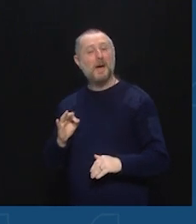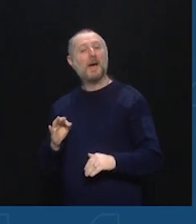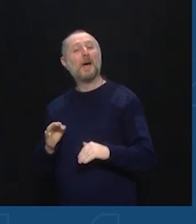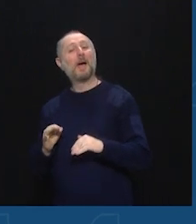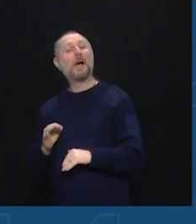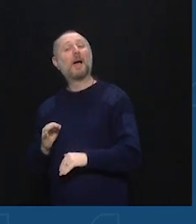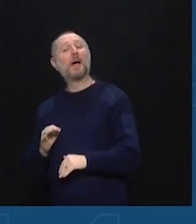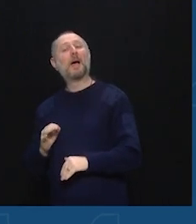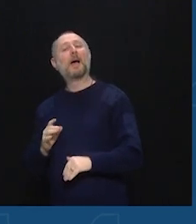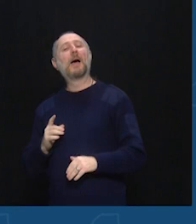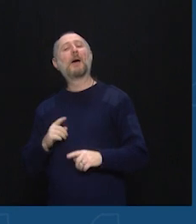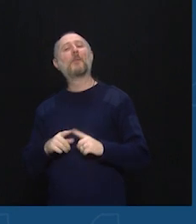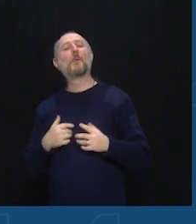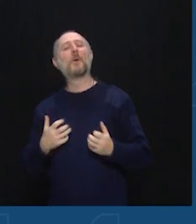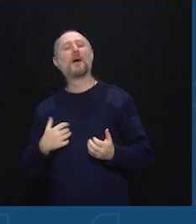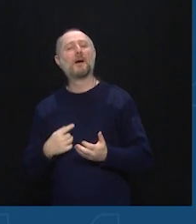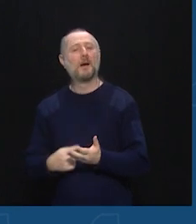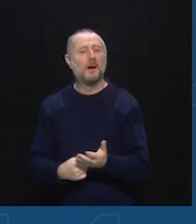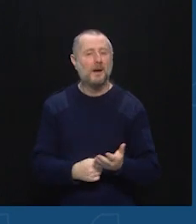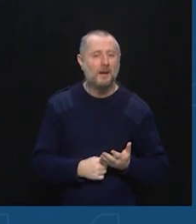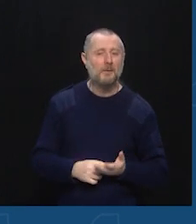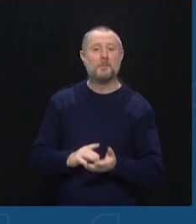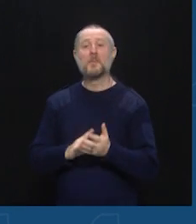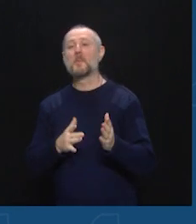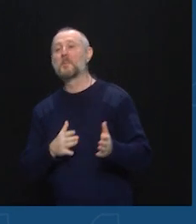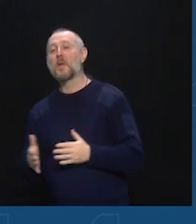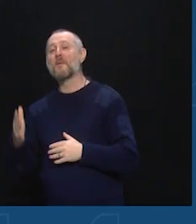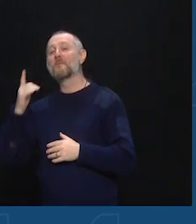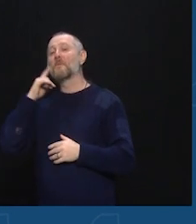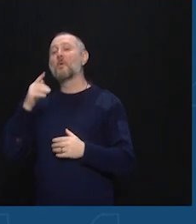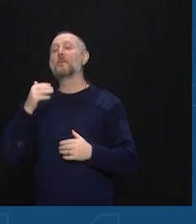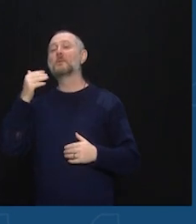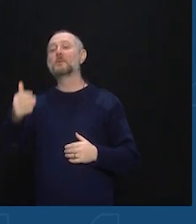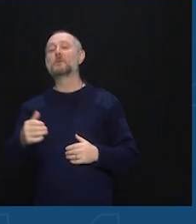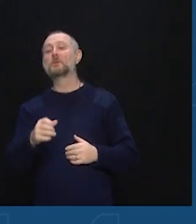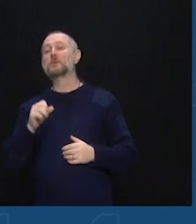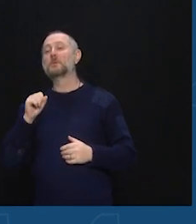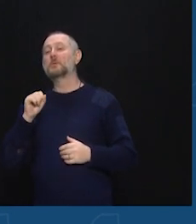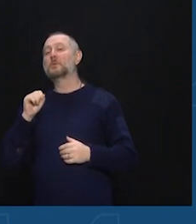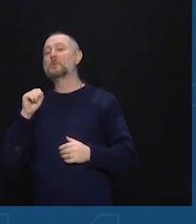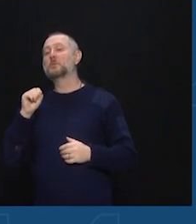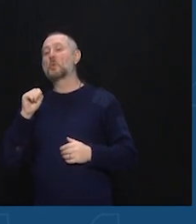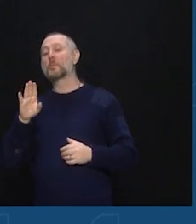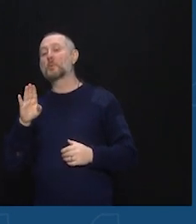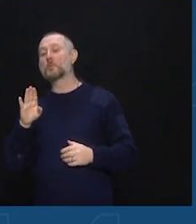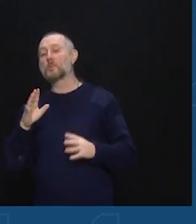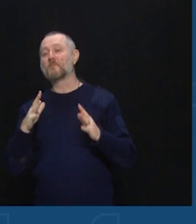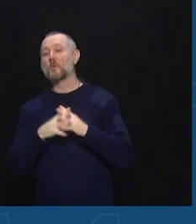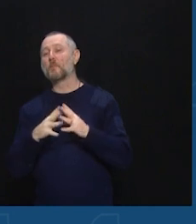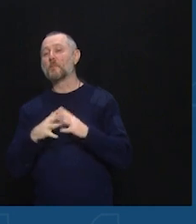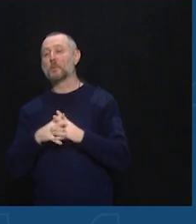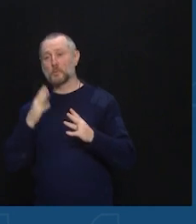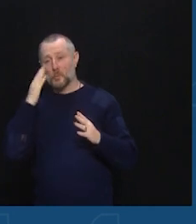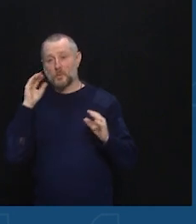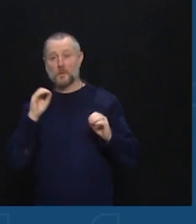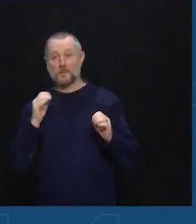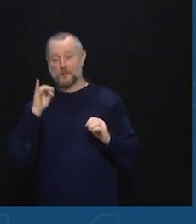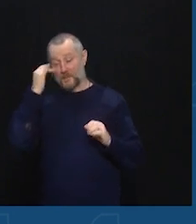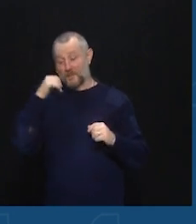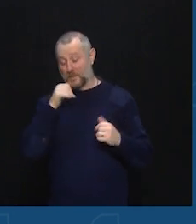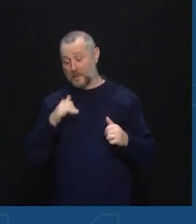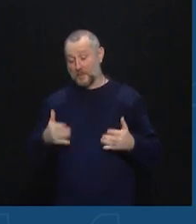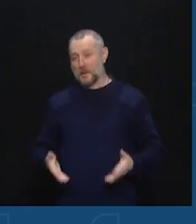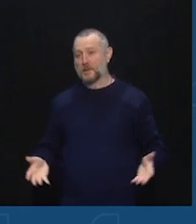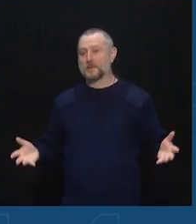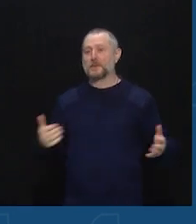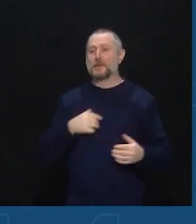Just asking everybody as you're making your Super Bowl plans, not that anybody really cares this year, because shouldn't say that,